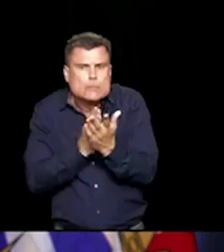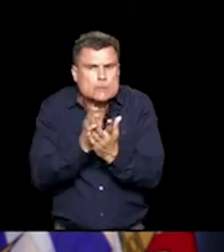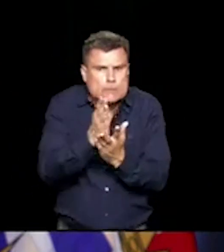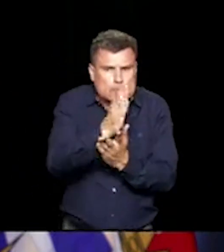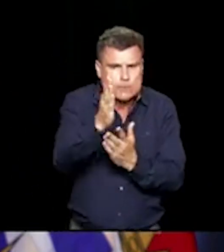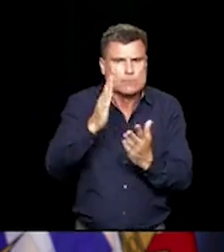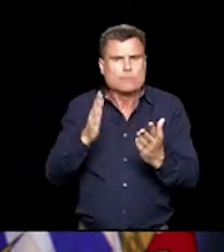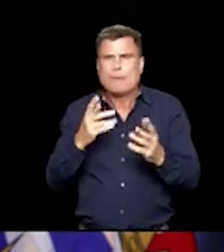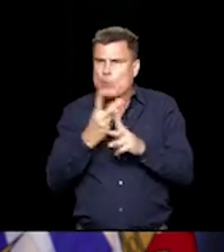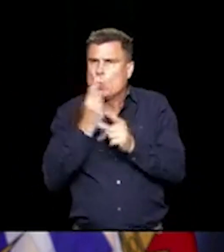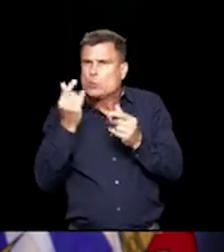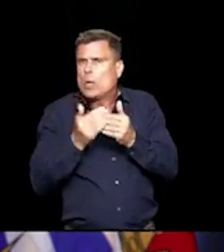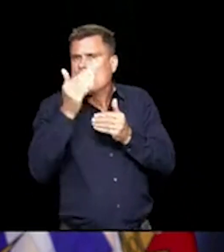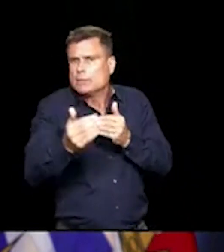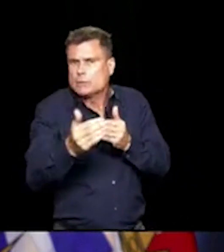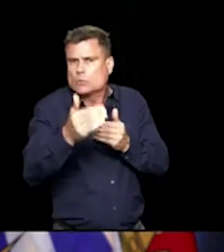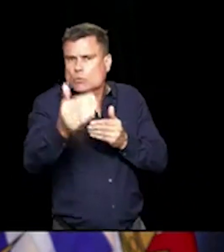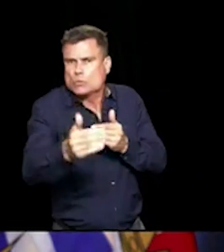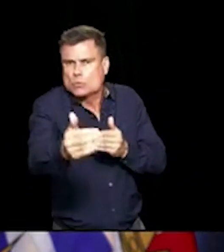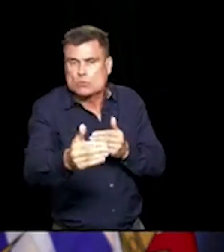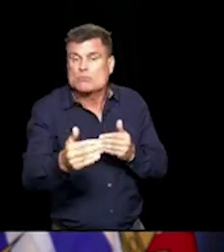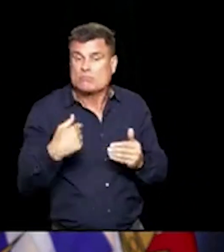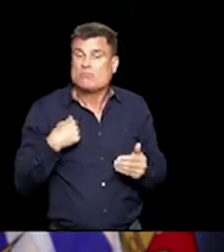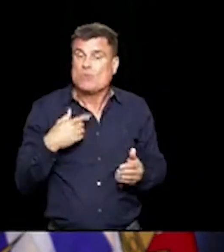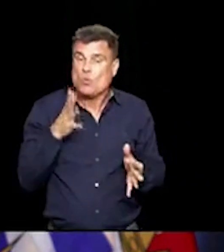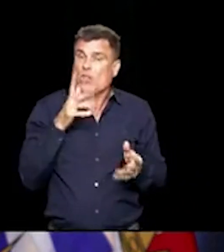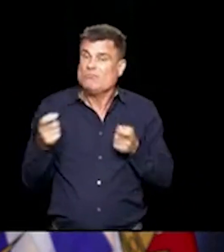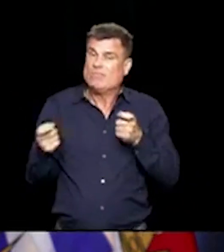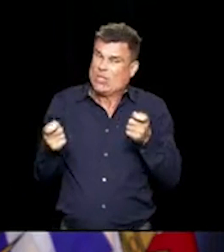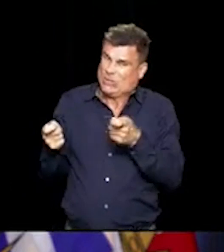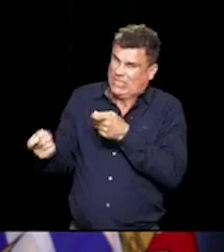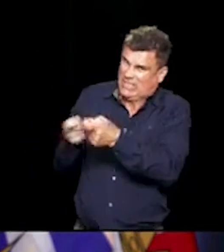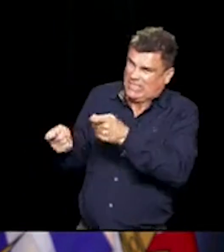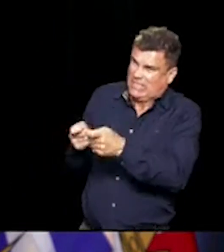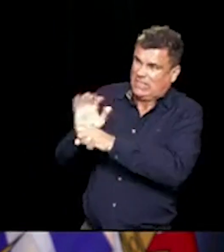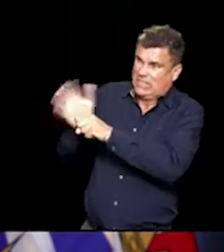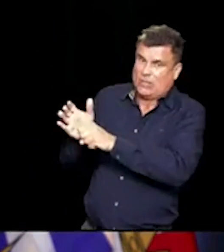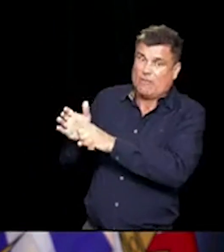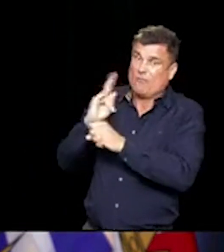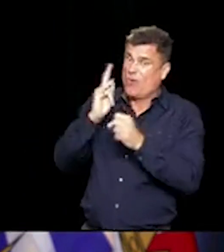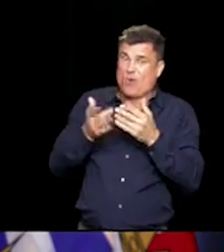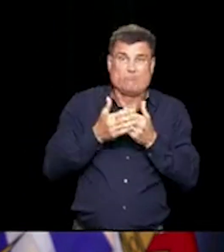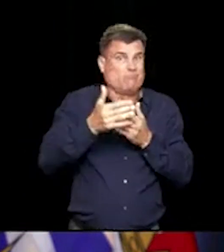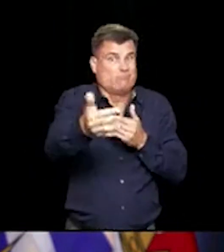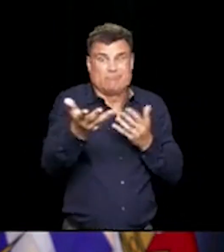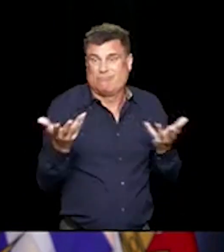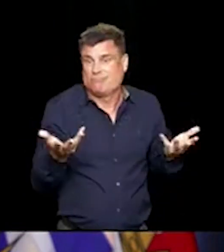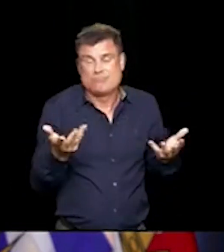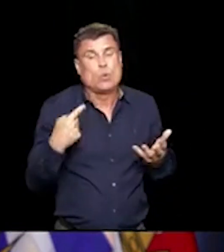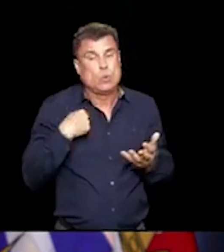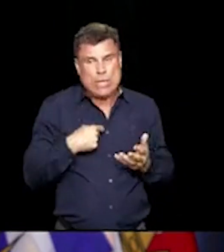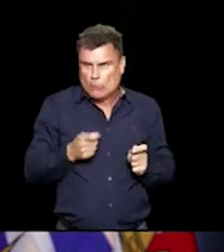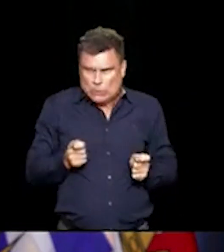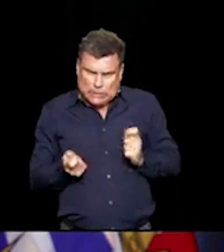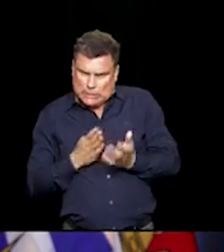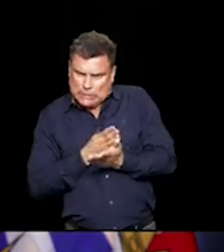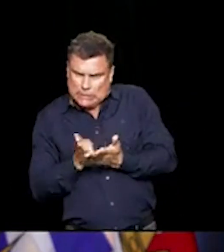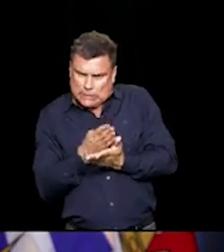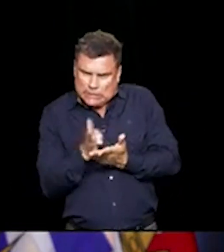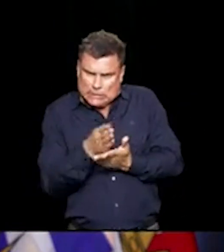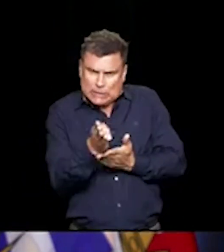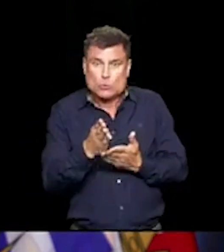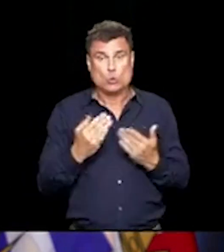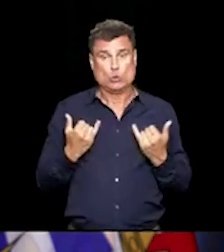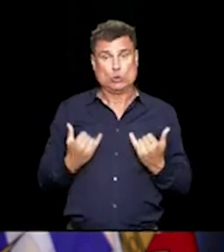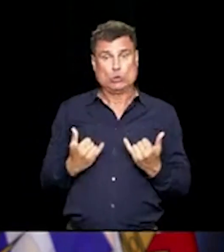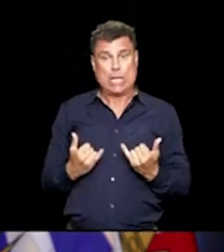to apply them to the next step and the next actions. We're going to be dealing with this pandemic for a long time. They're going to be today